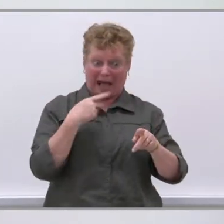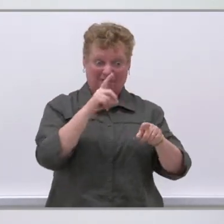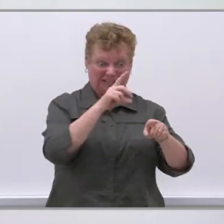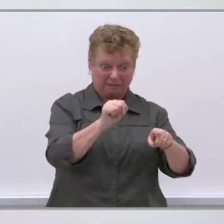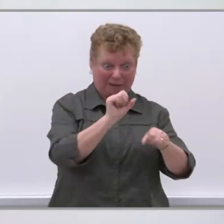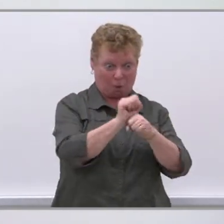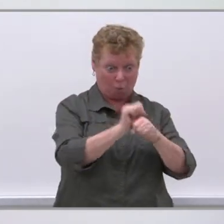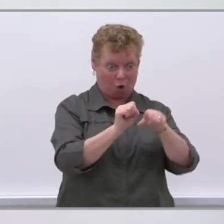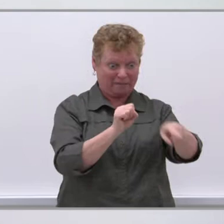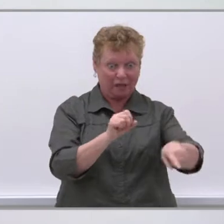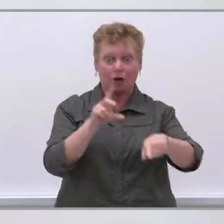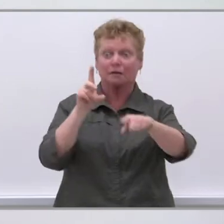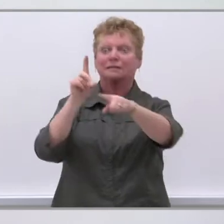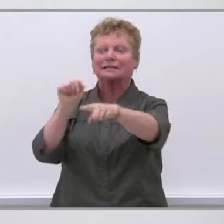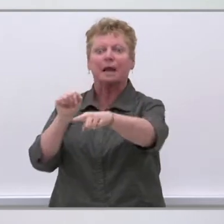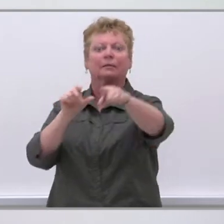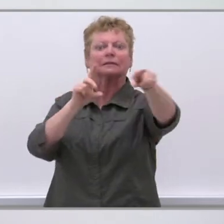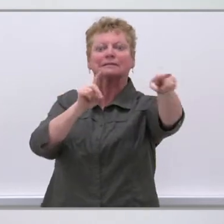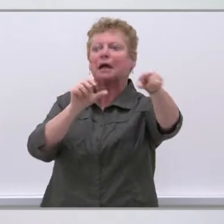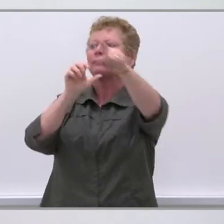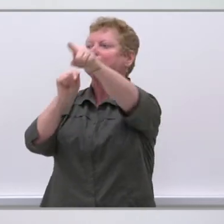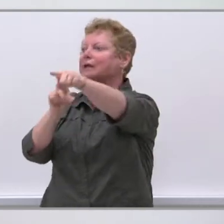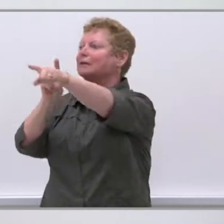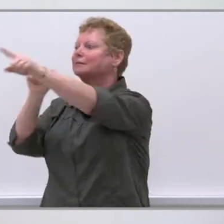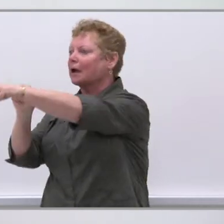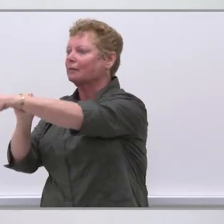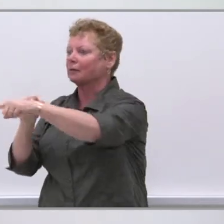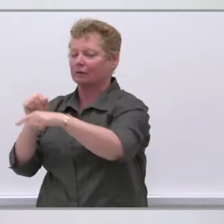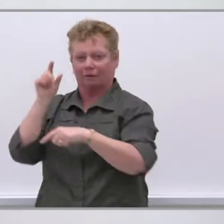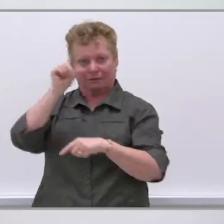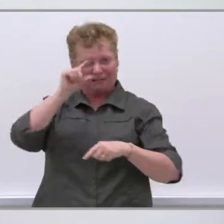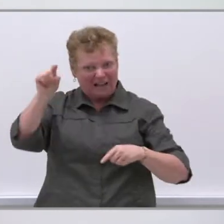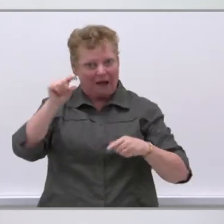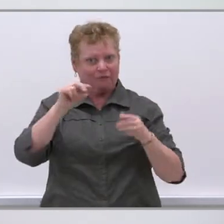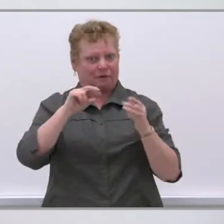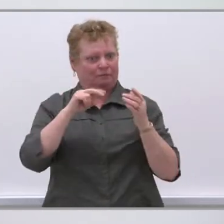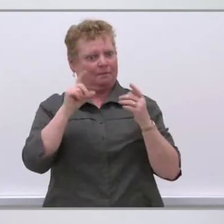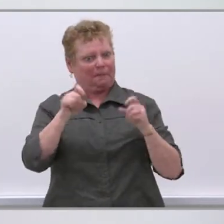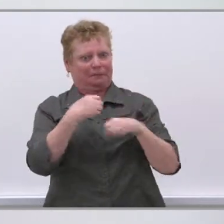sector. That means government should take the lead in making sure that there's